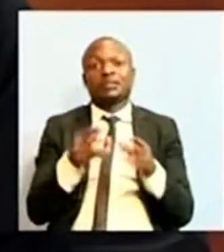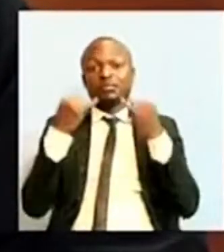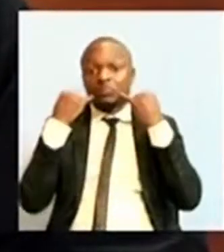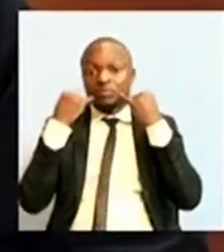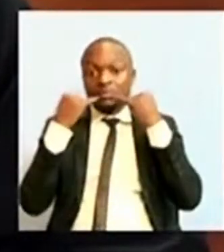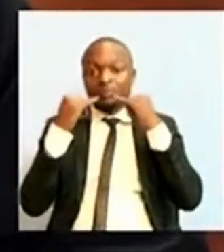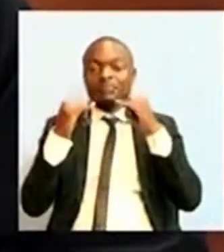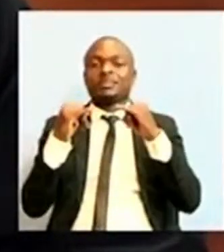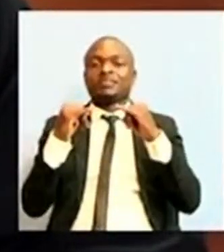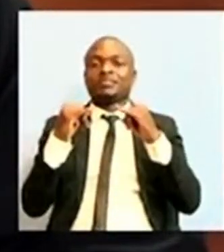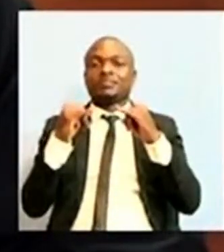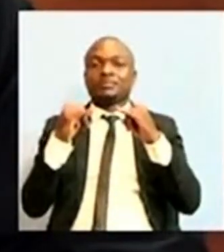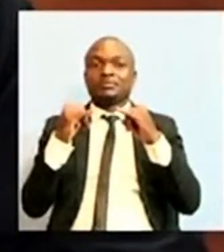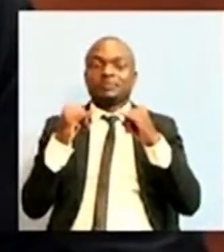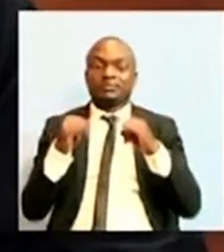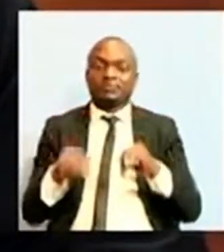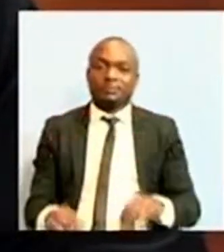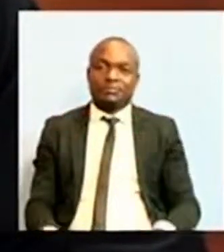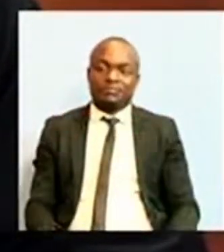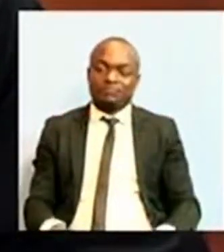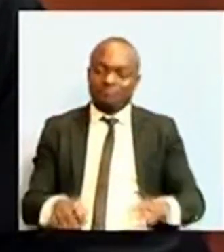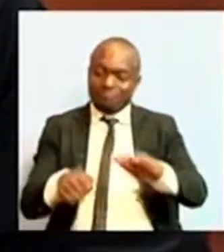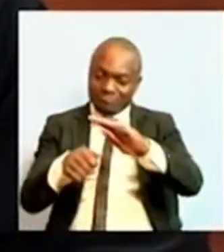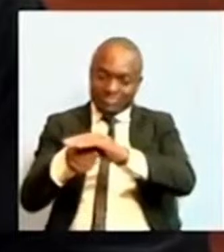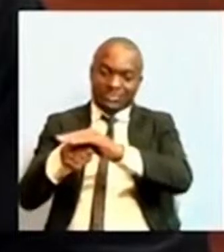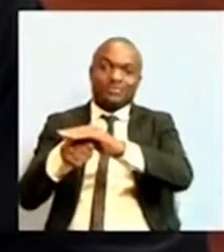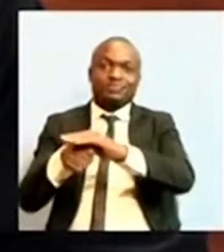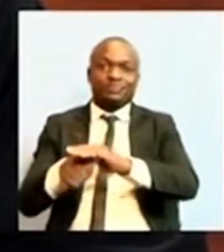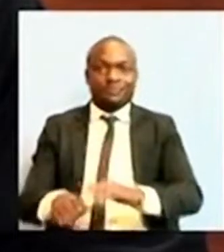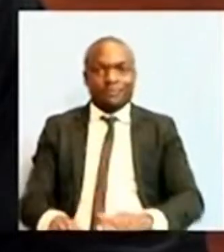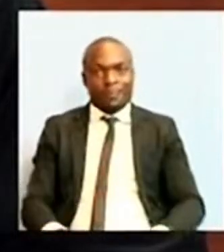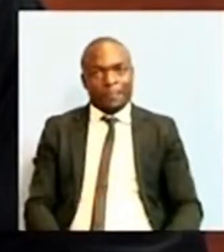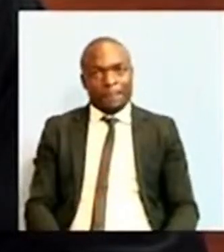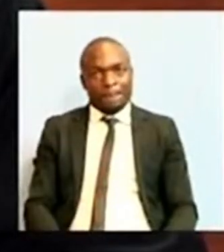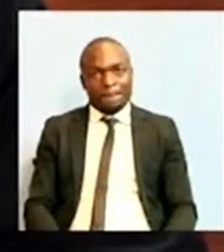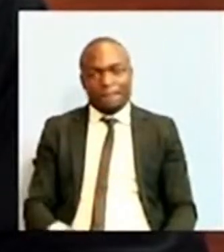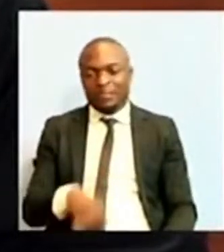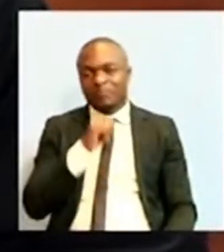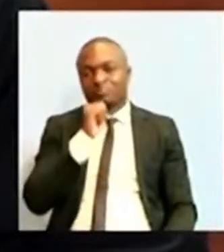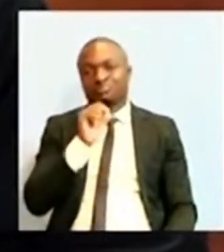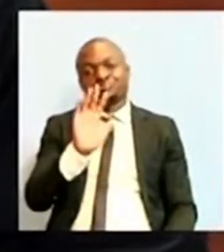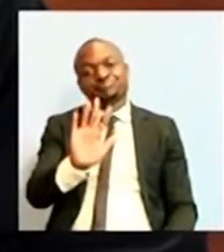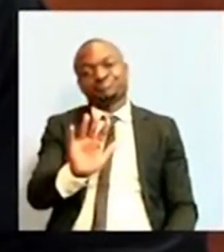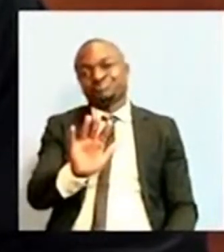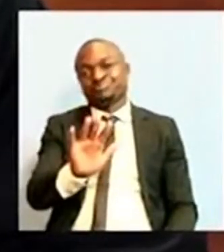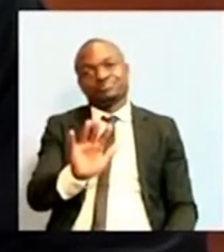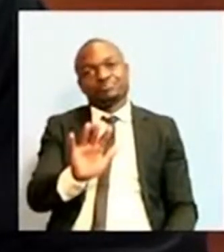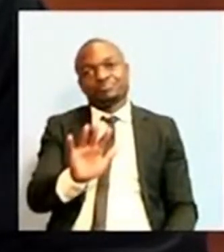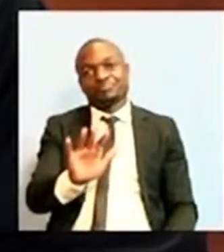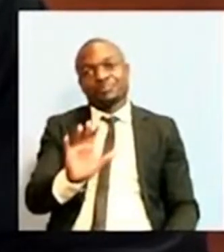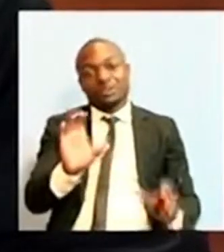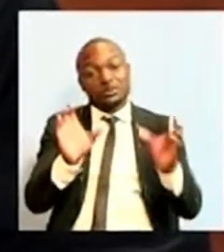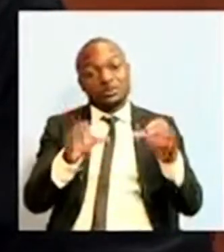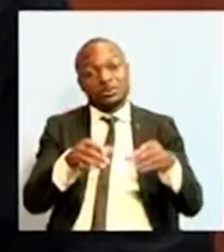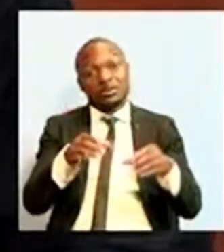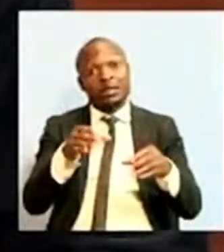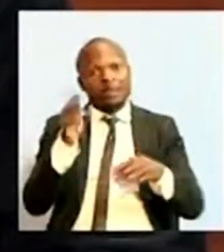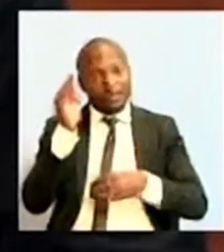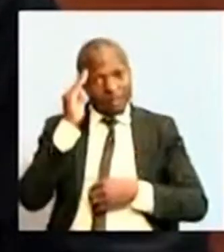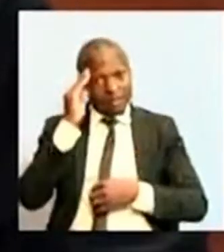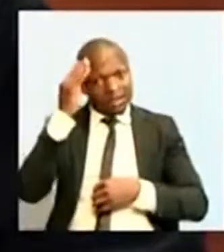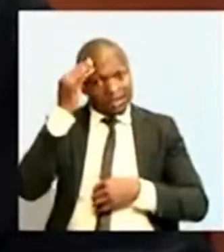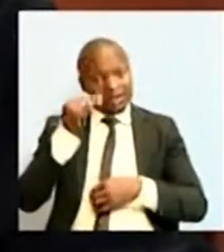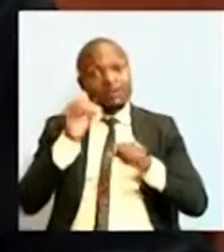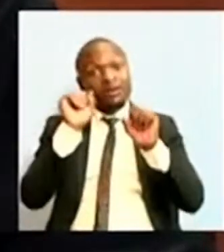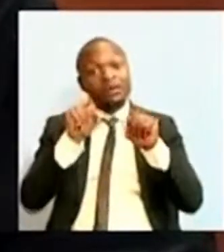information has been hidden. It's not there for your committee to peruse. No wonder they